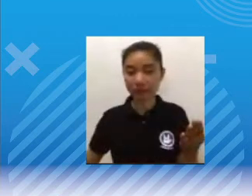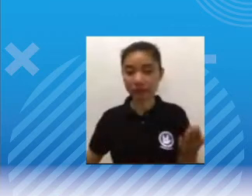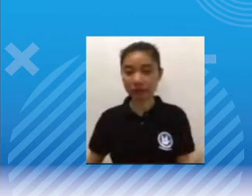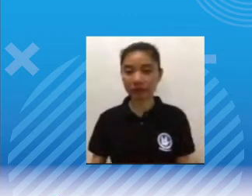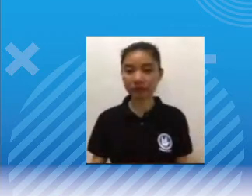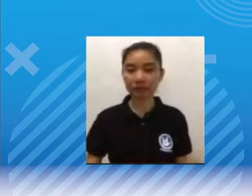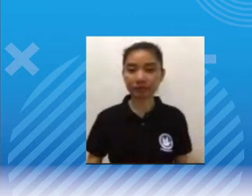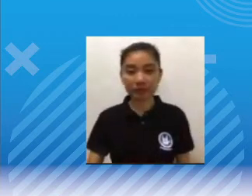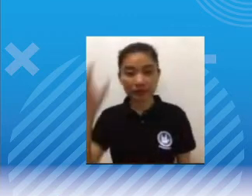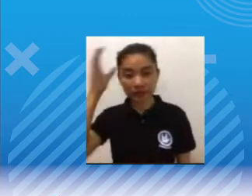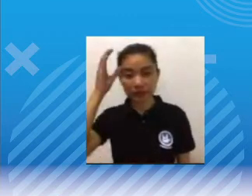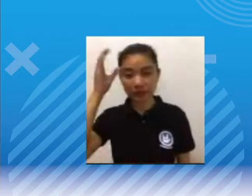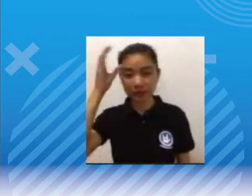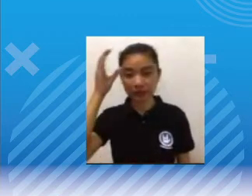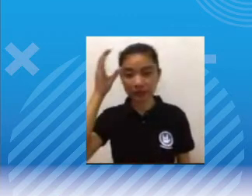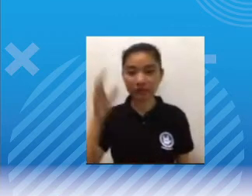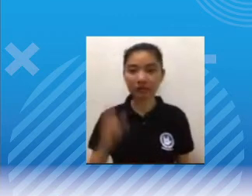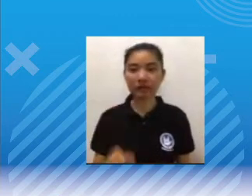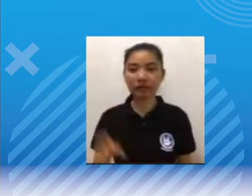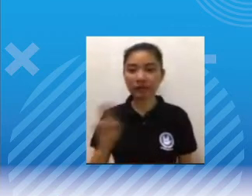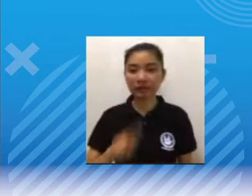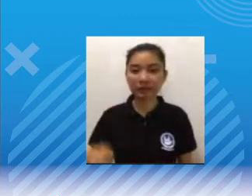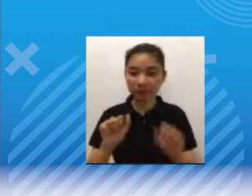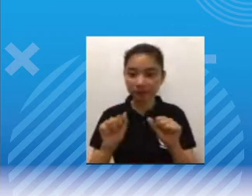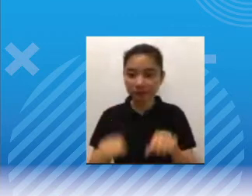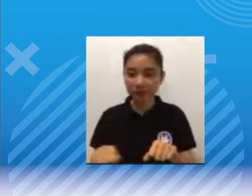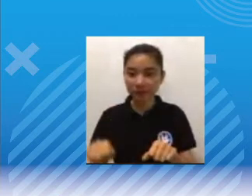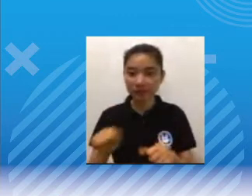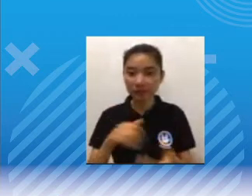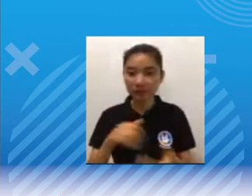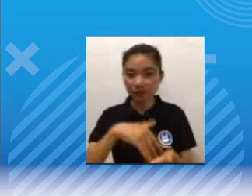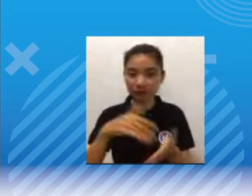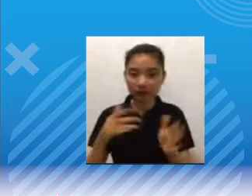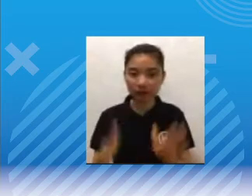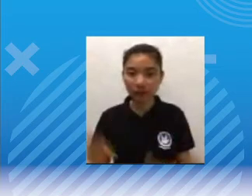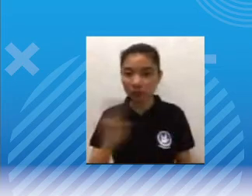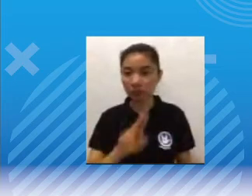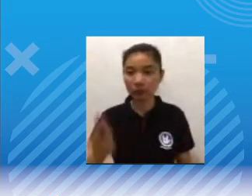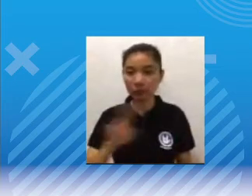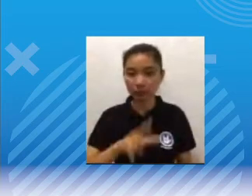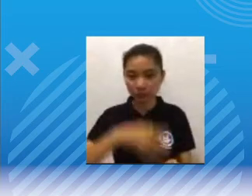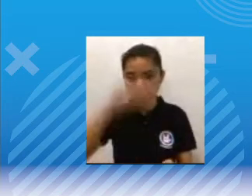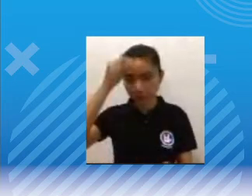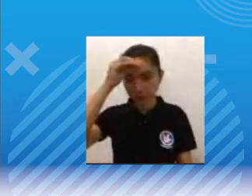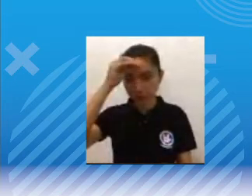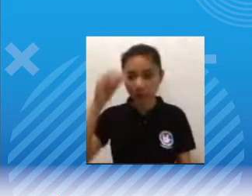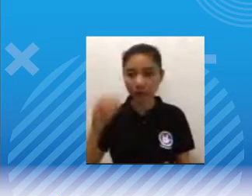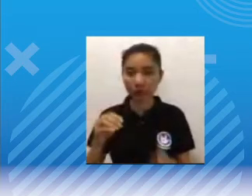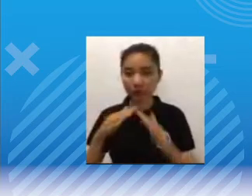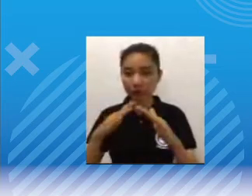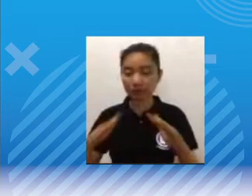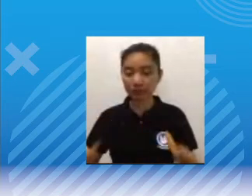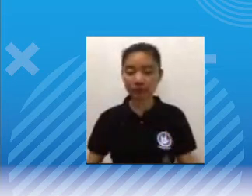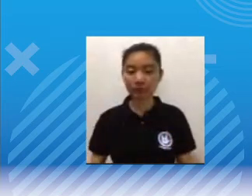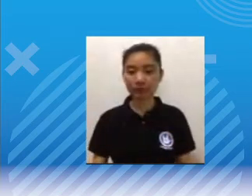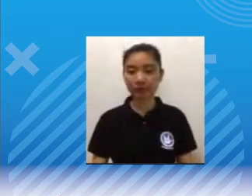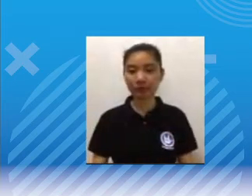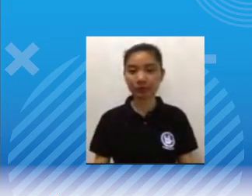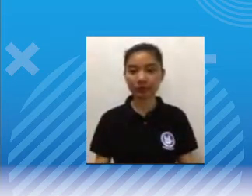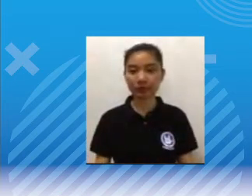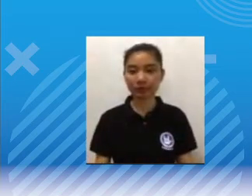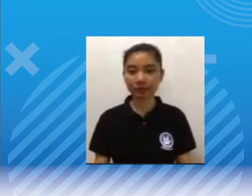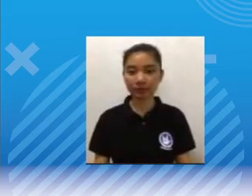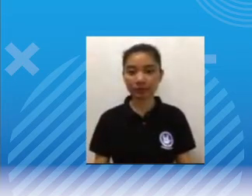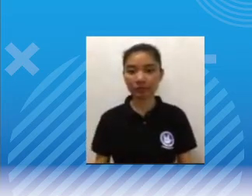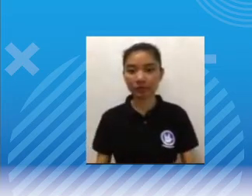bata while they are learning from home. Okay? At pinakamahalaga ay funding for distance learning. So lahat ng